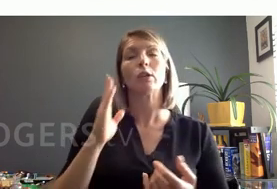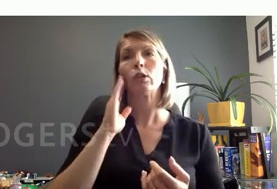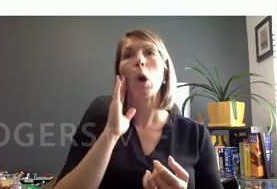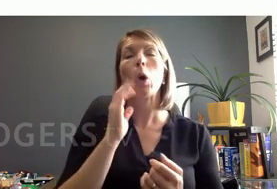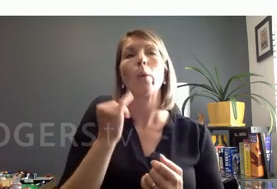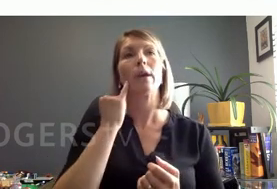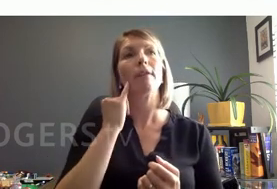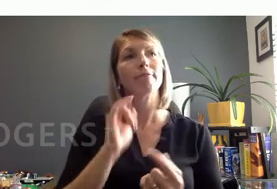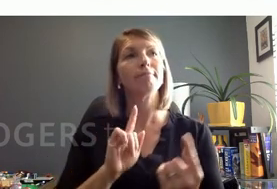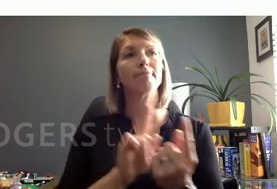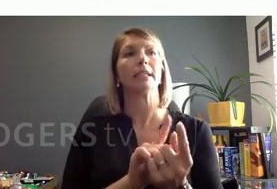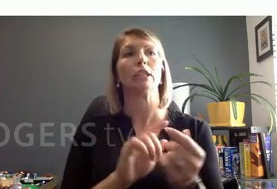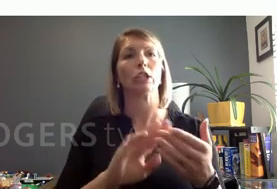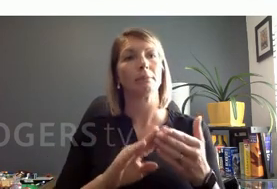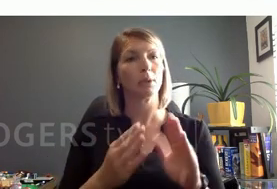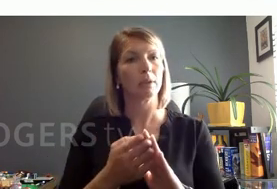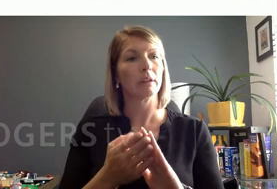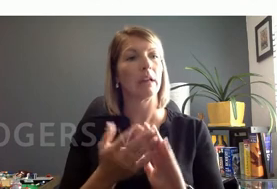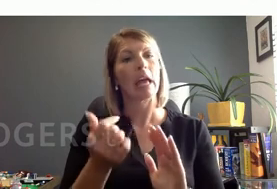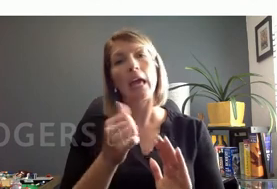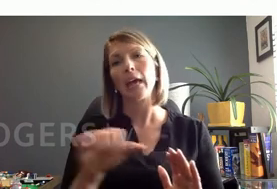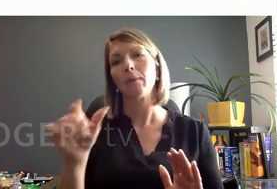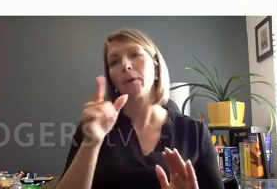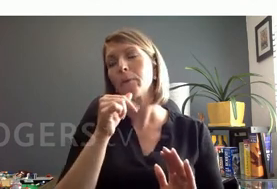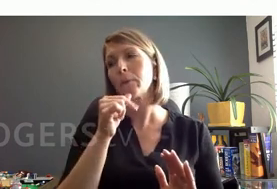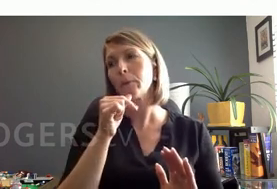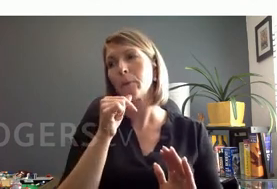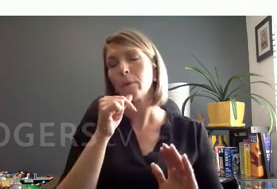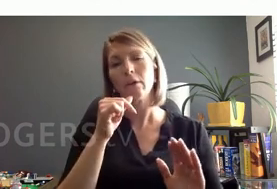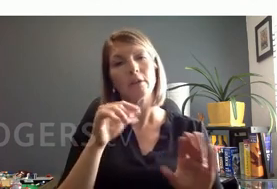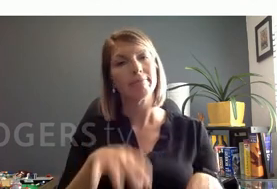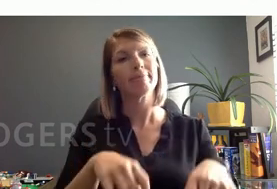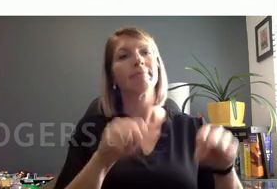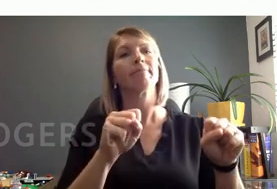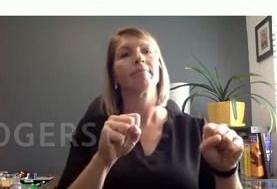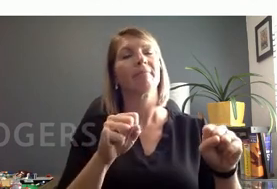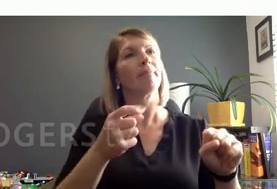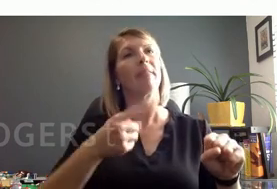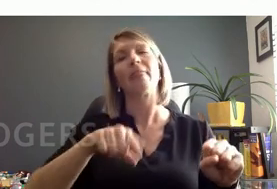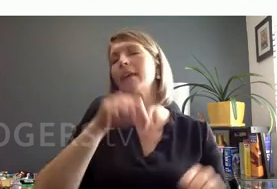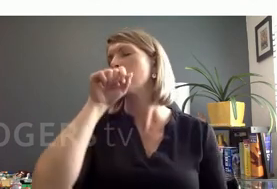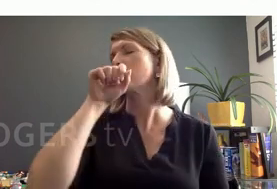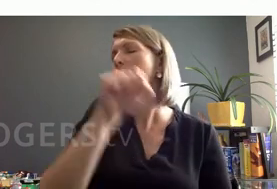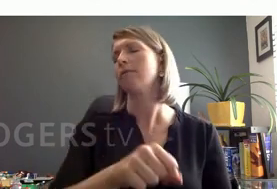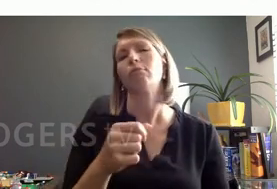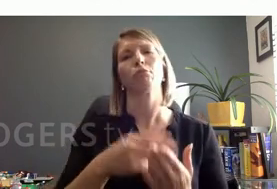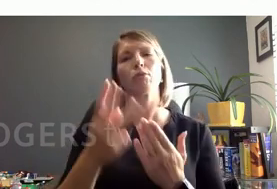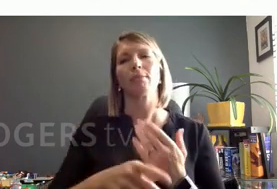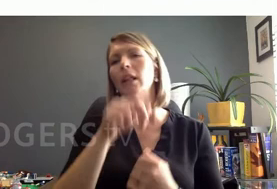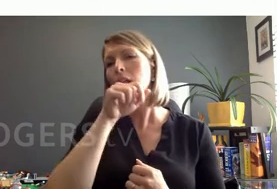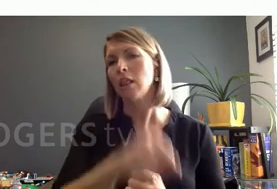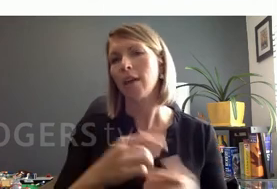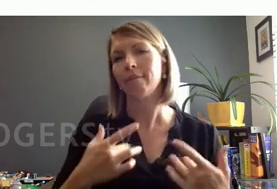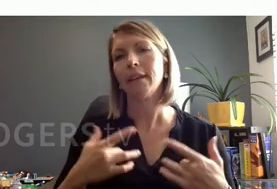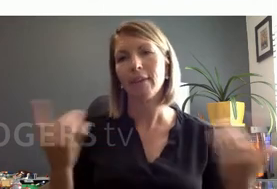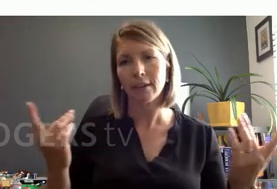school administrators or community organizations, and they just embrace the program and the event, because a number of